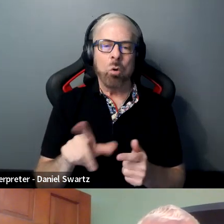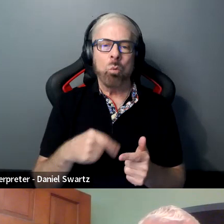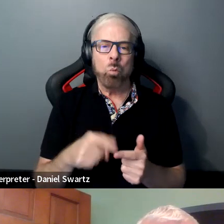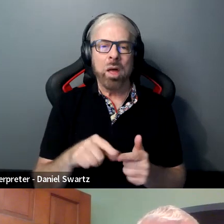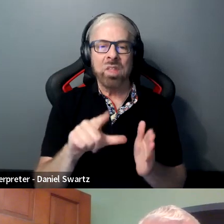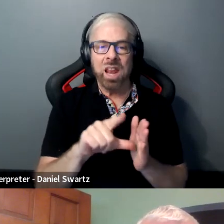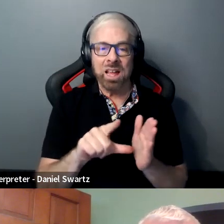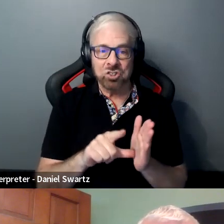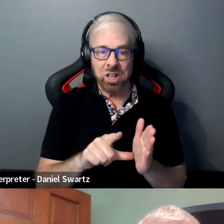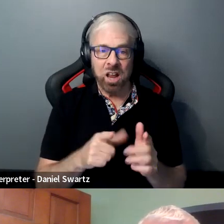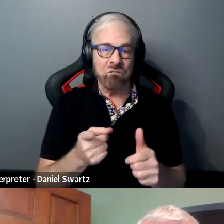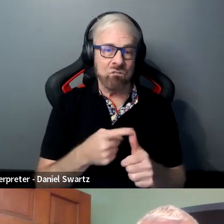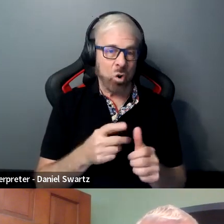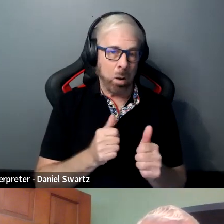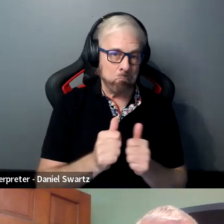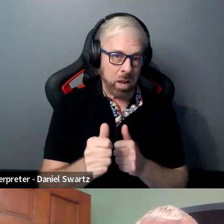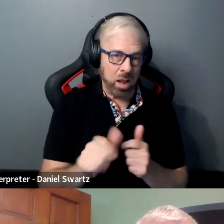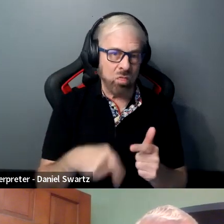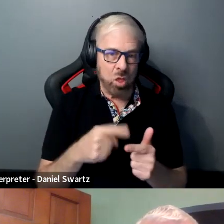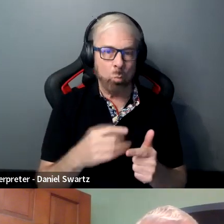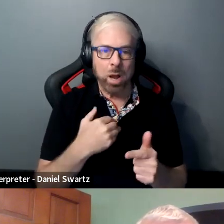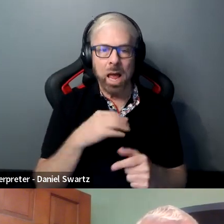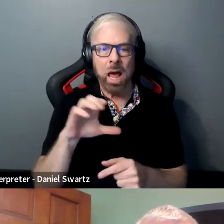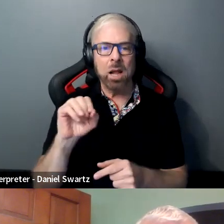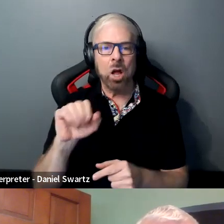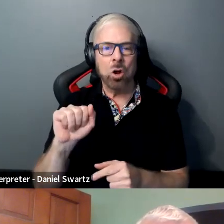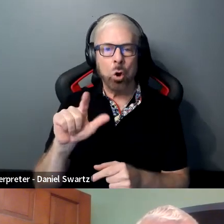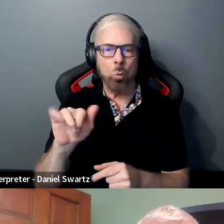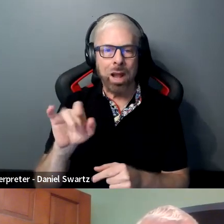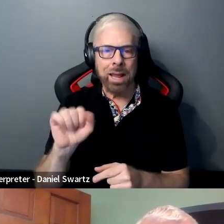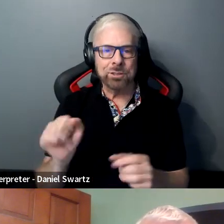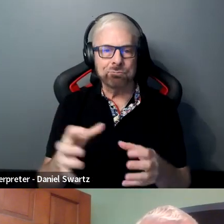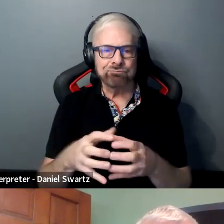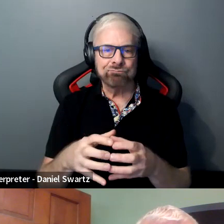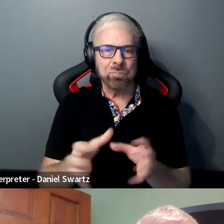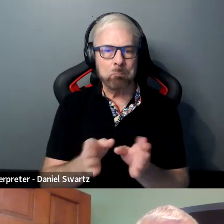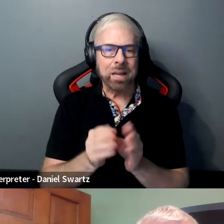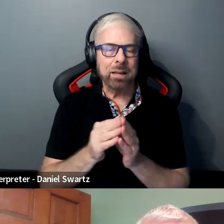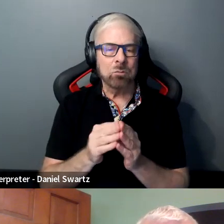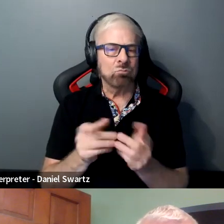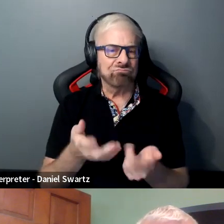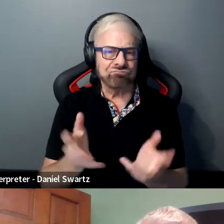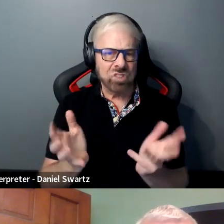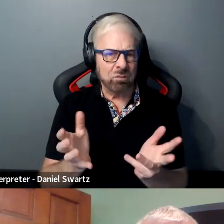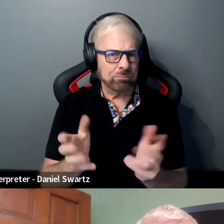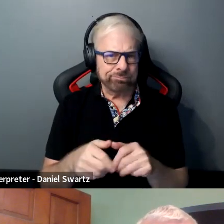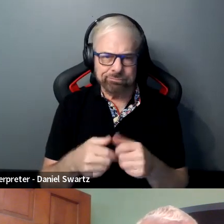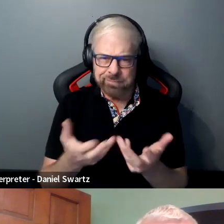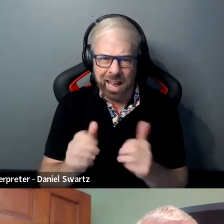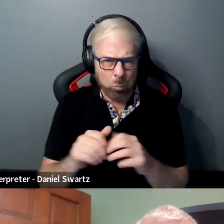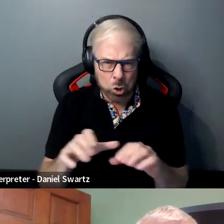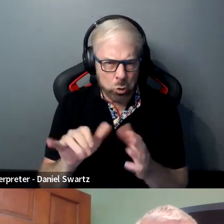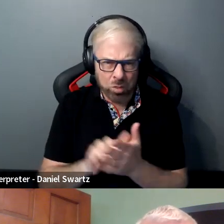first passed, and at a coalition meeting, we had conversations about how are we going to deal with all of